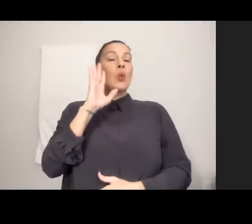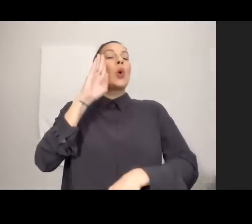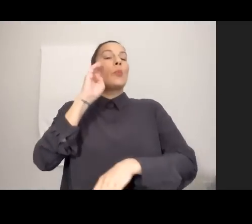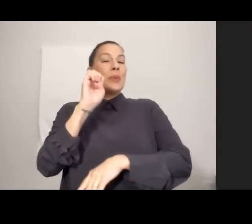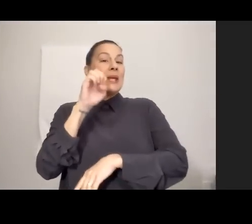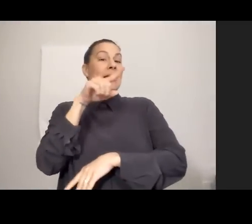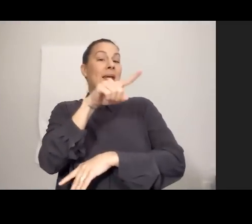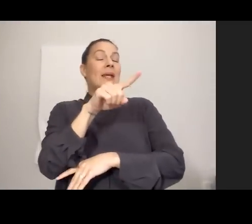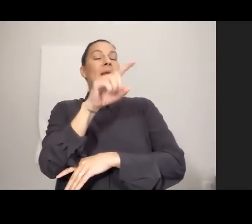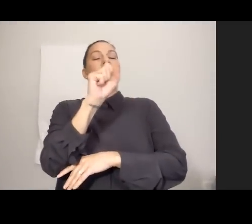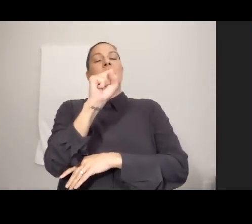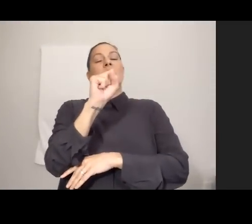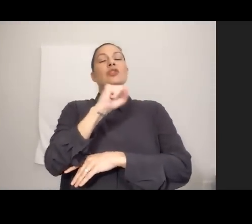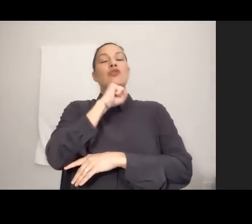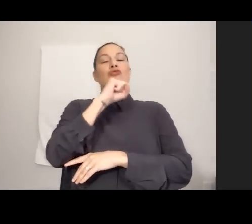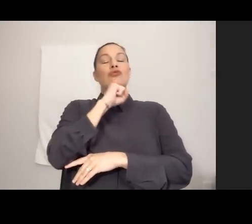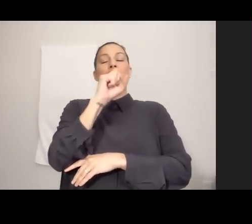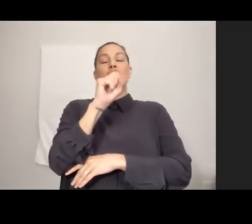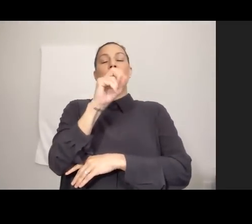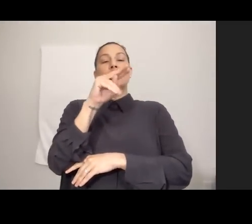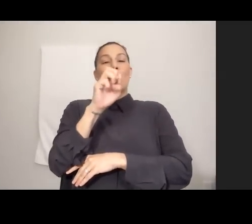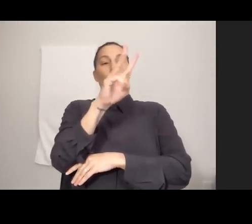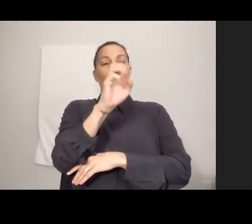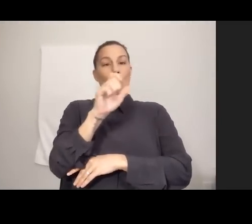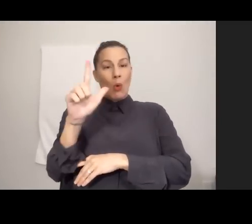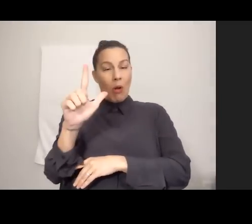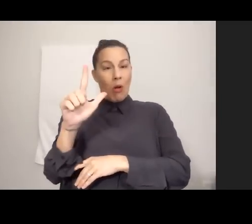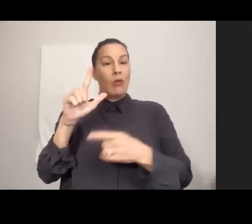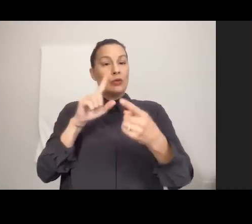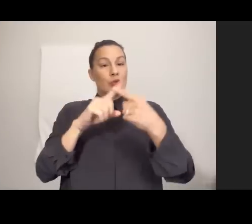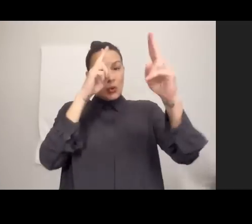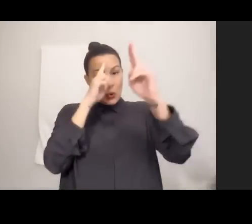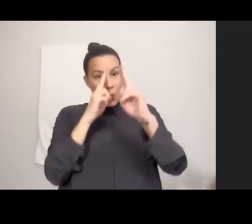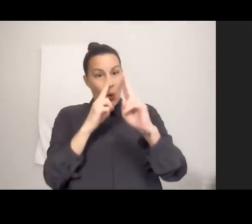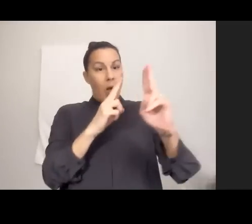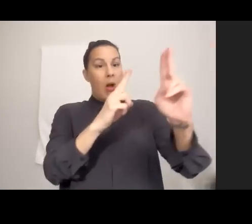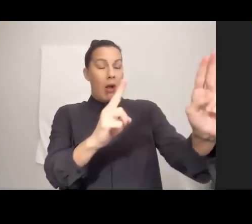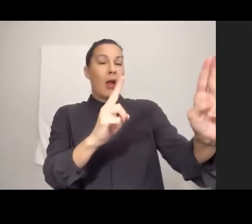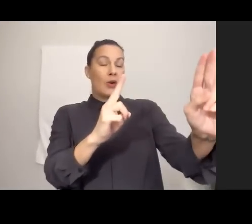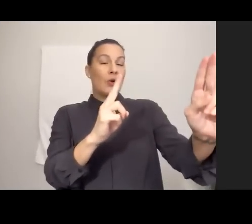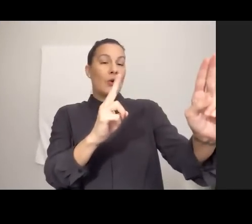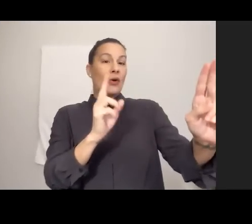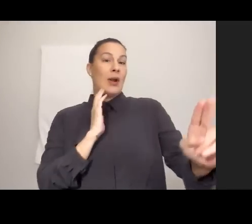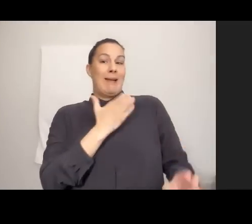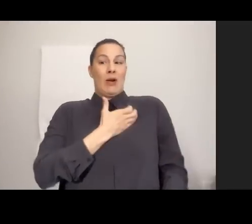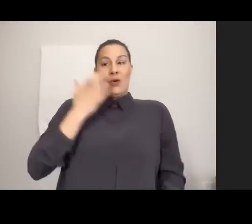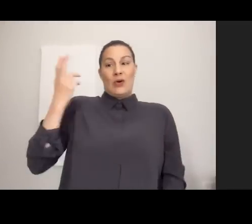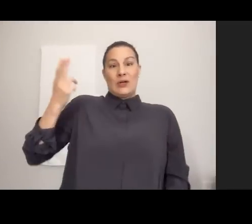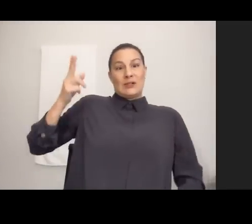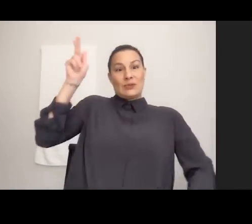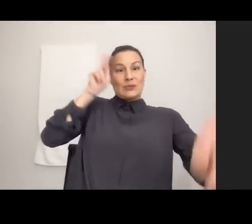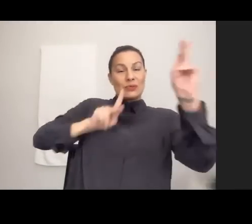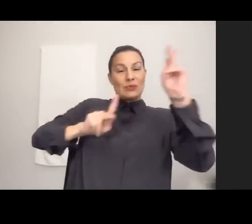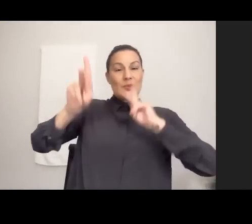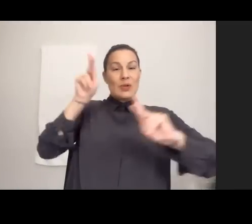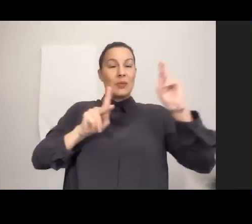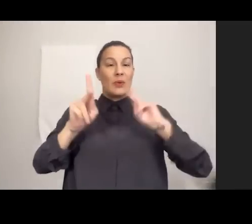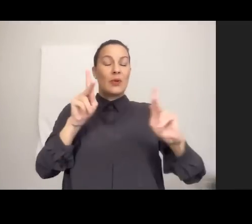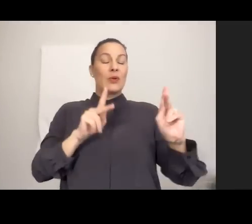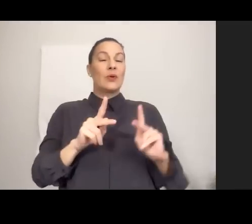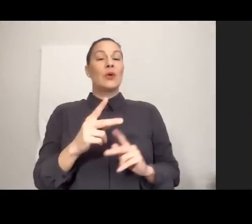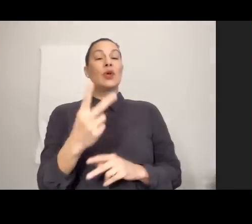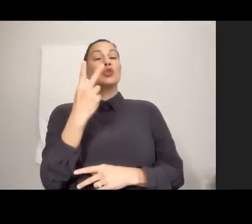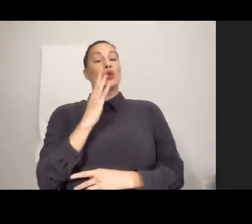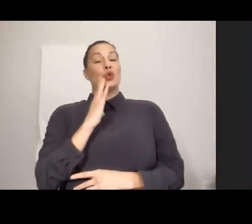p.m. to honor the lives of Tony McDade and Nina Pop, two Black trans people who were murdered by the state